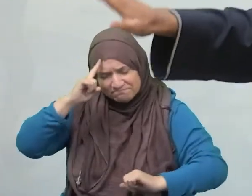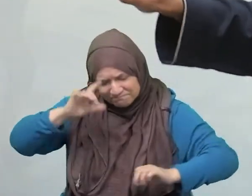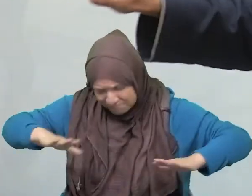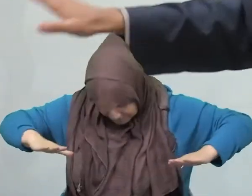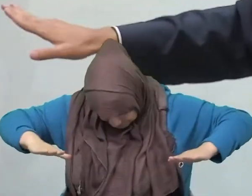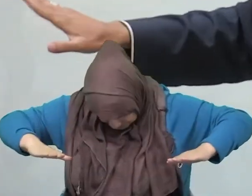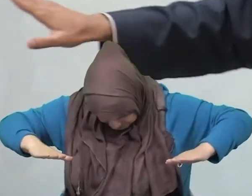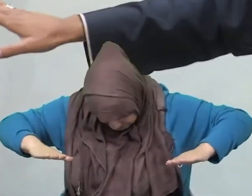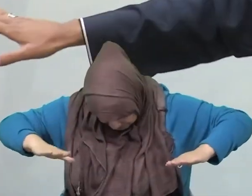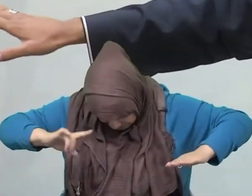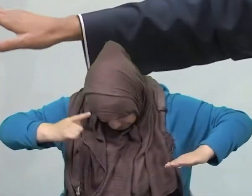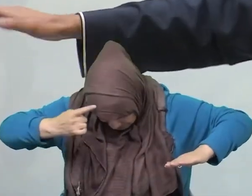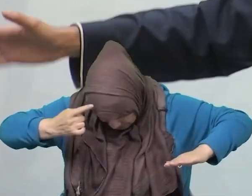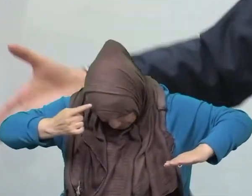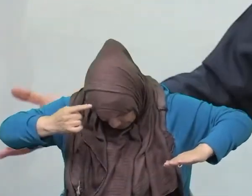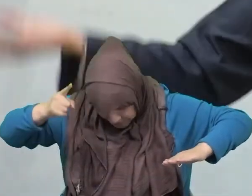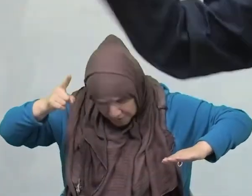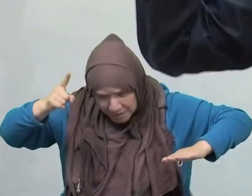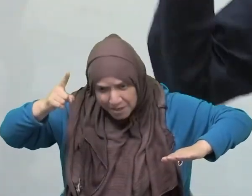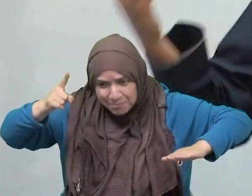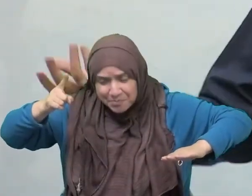think he must be dead